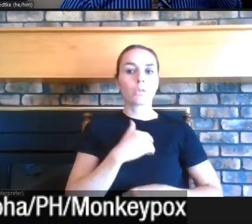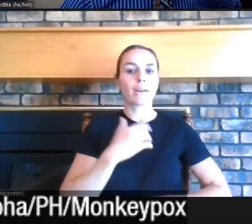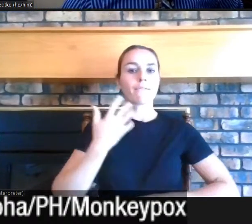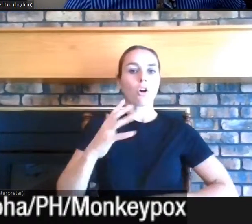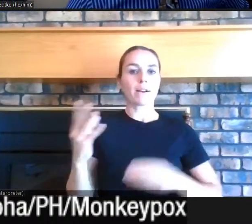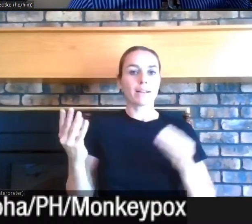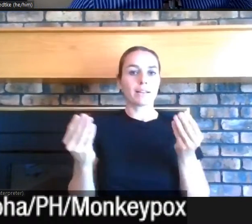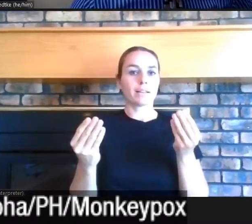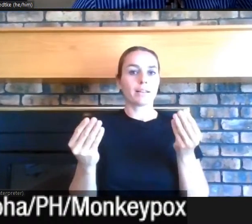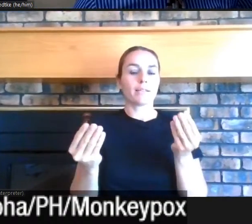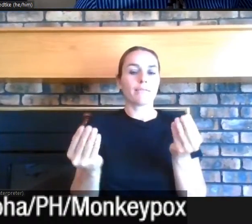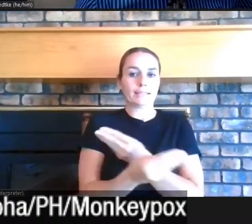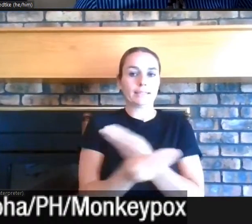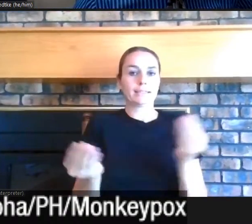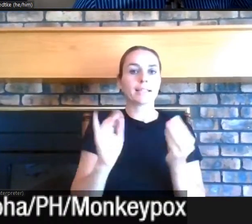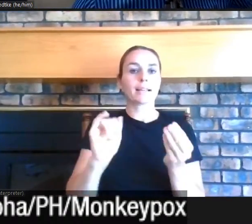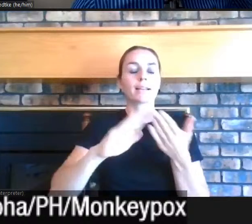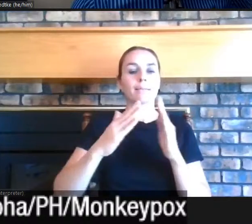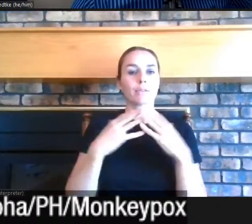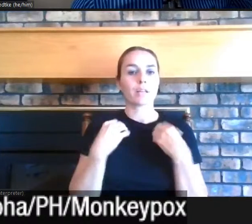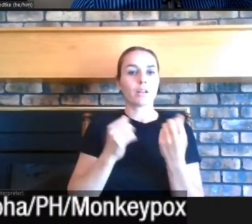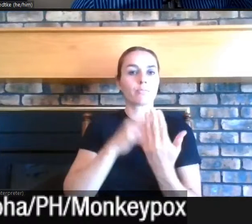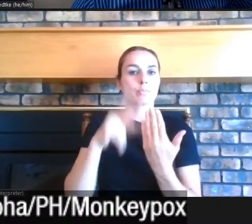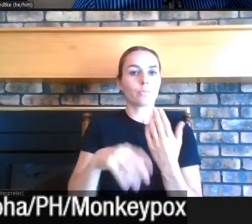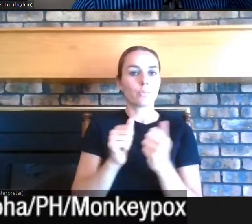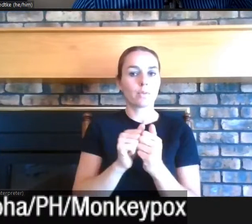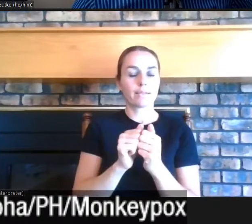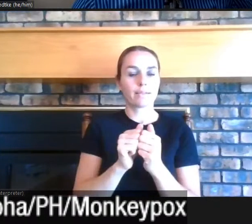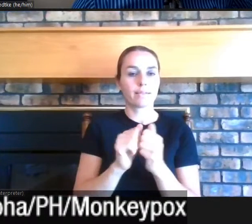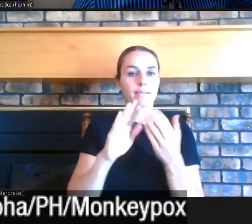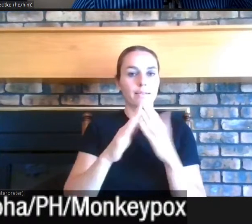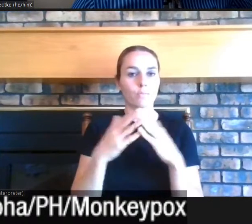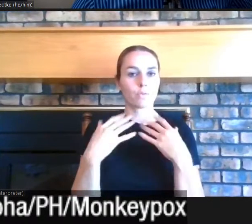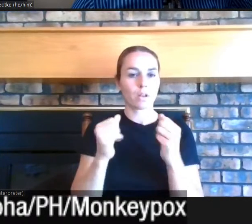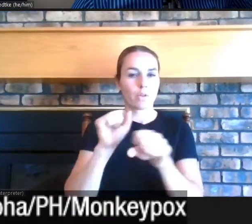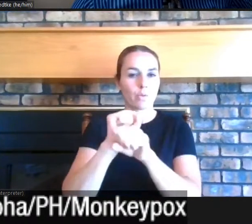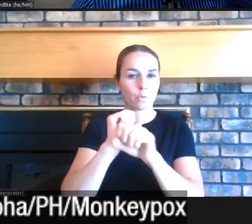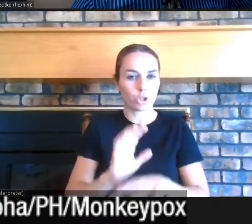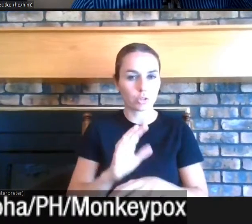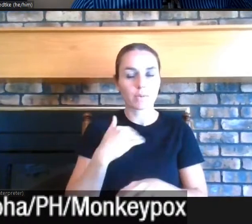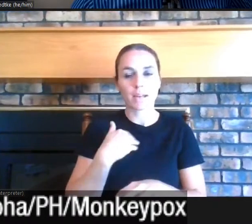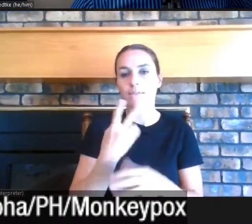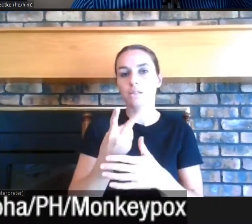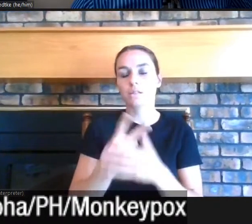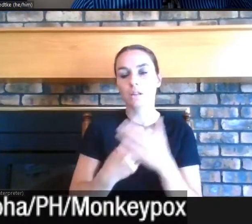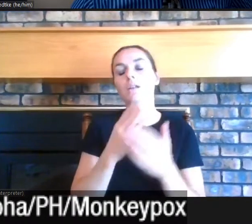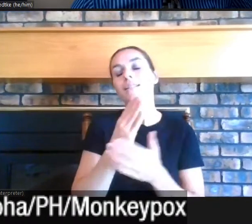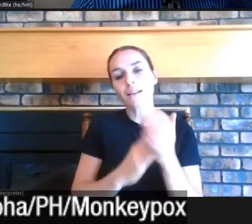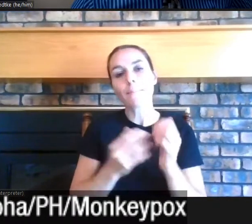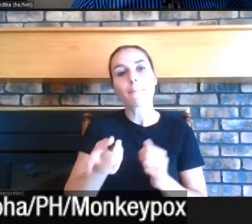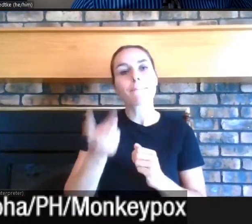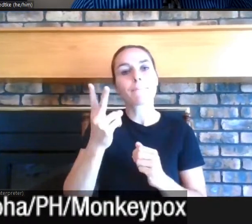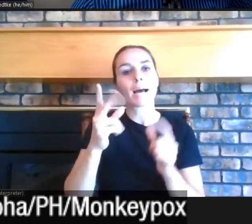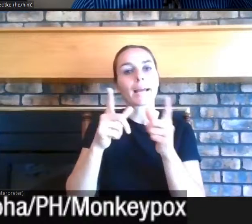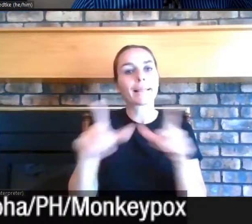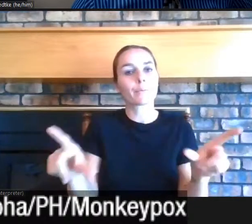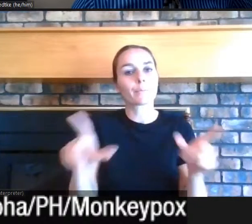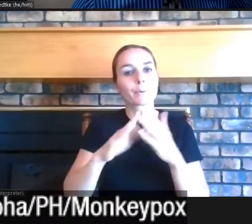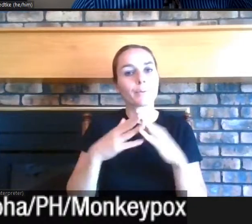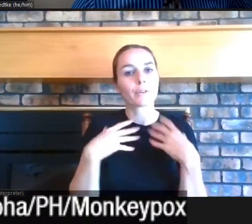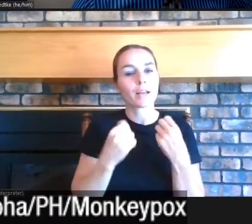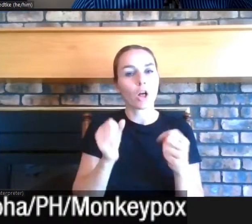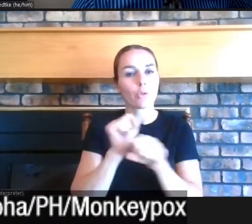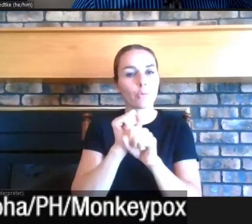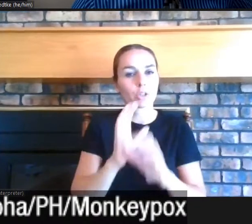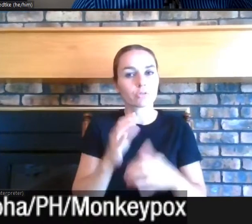program with community health workers. We have a couple of bilingual community health workers that are going to be working on translating